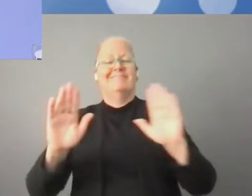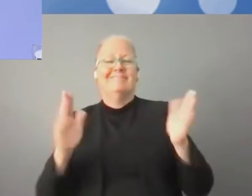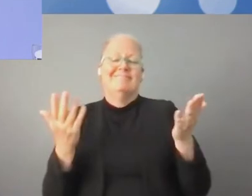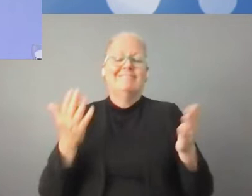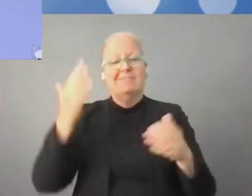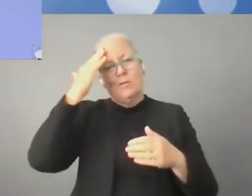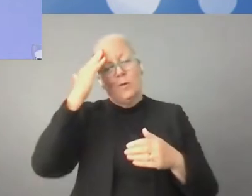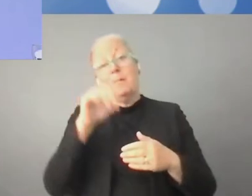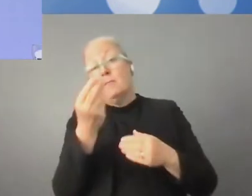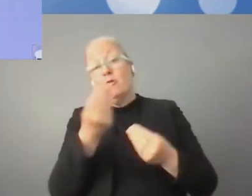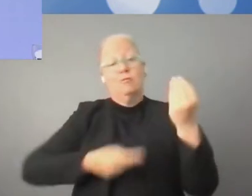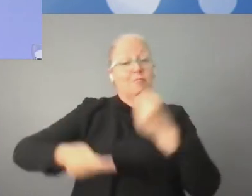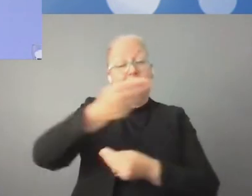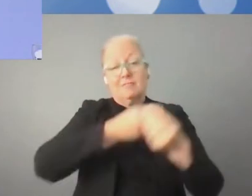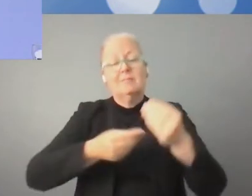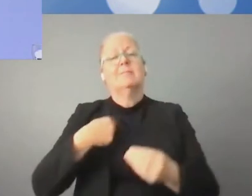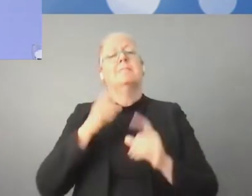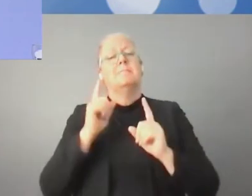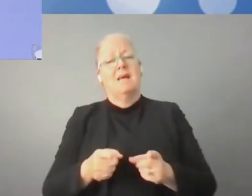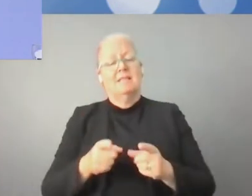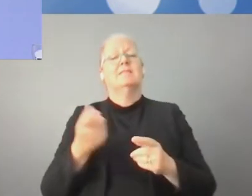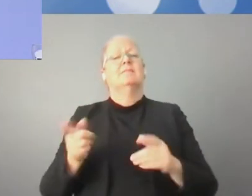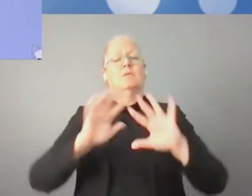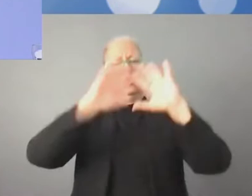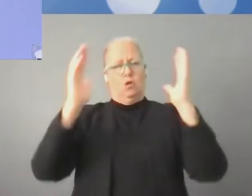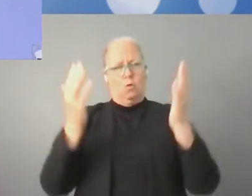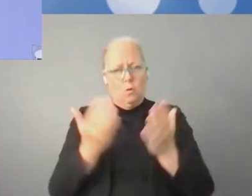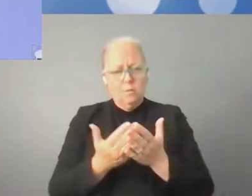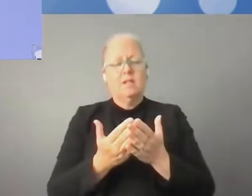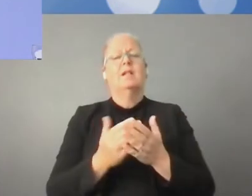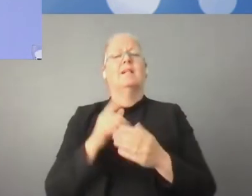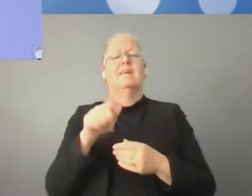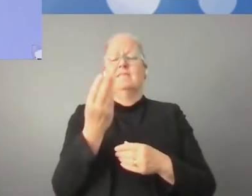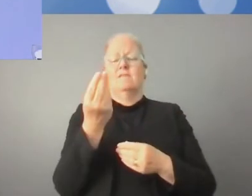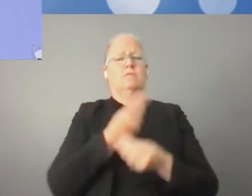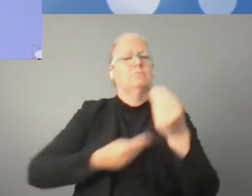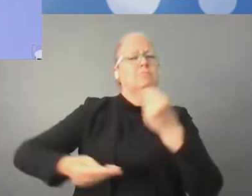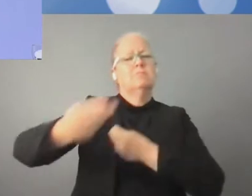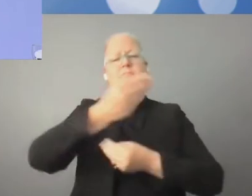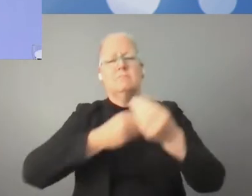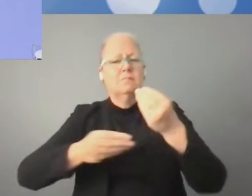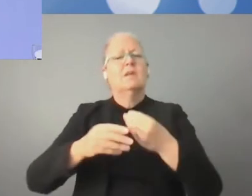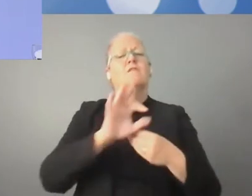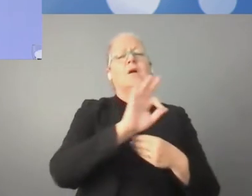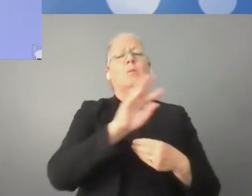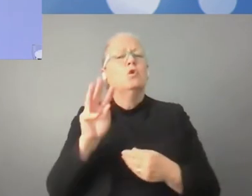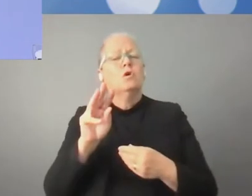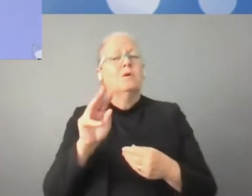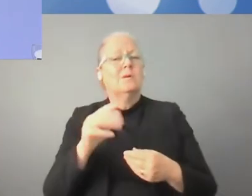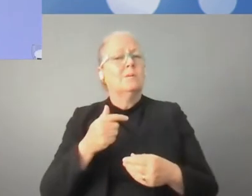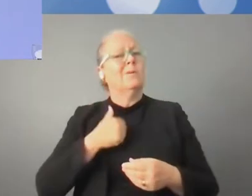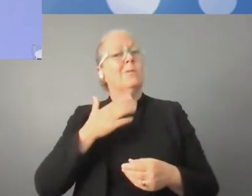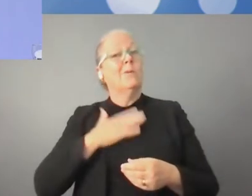un a global framework which happens to be you know already starting in several places a